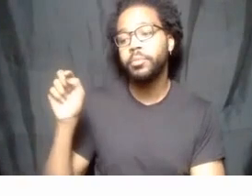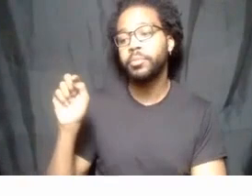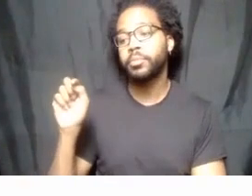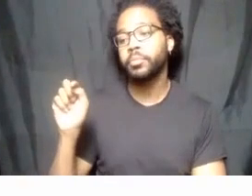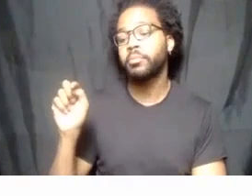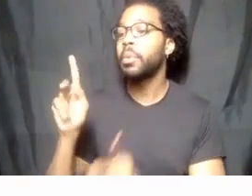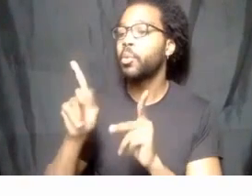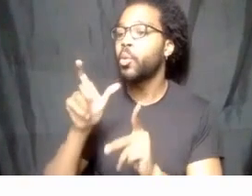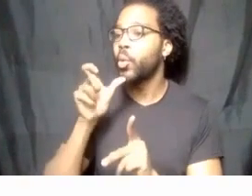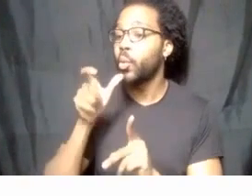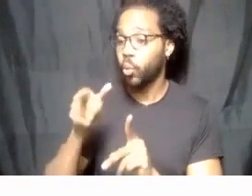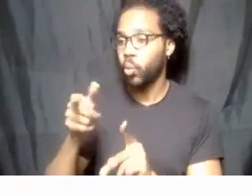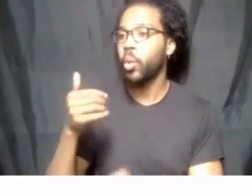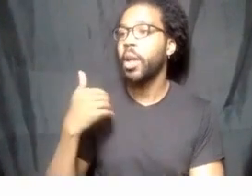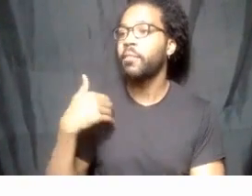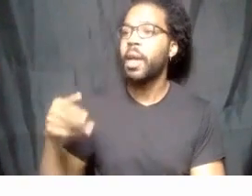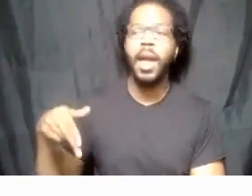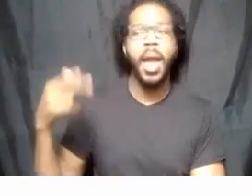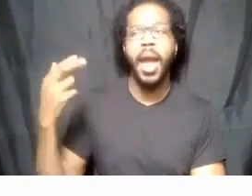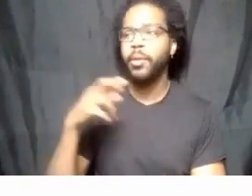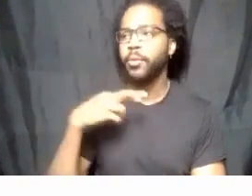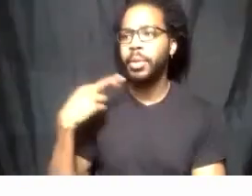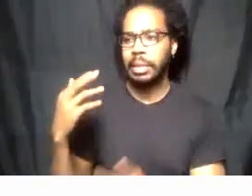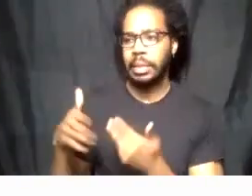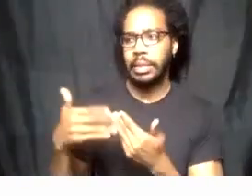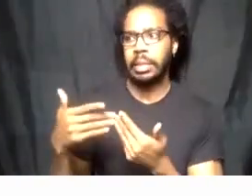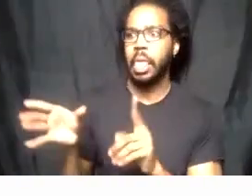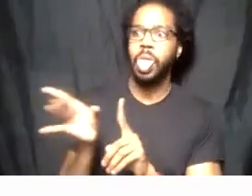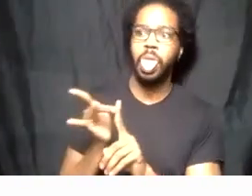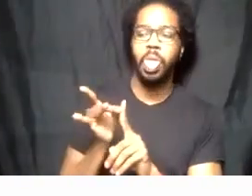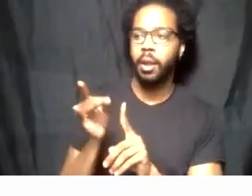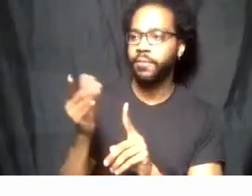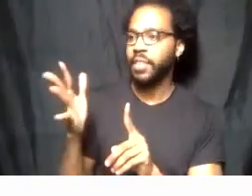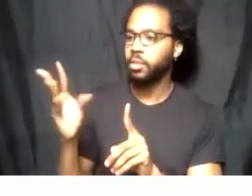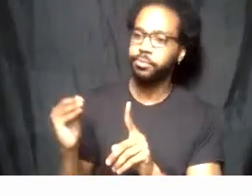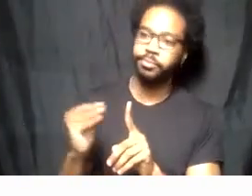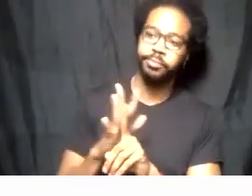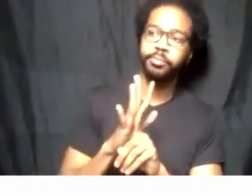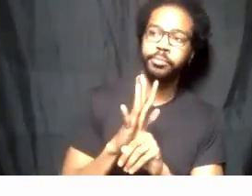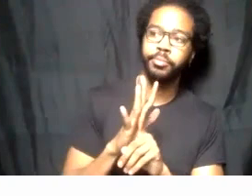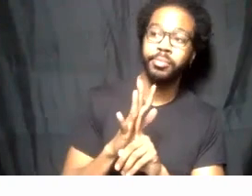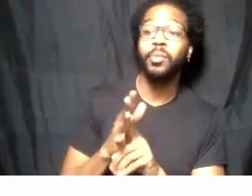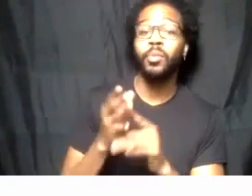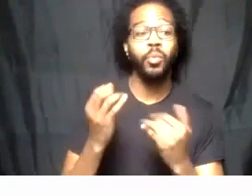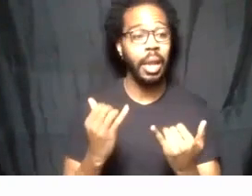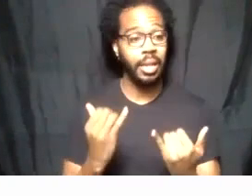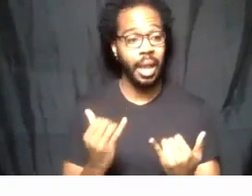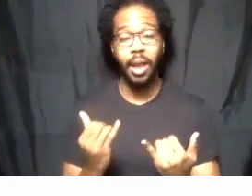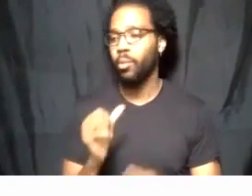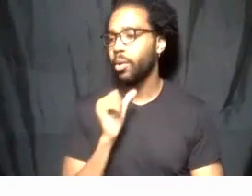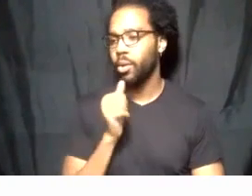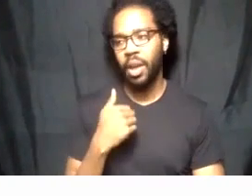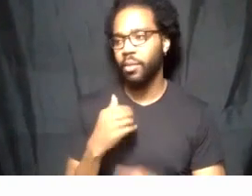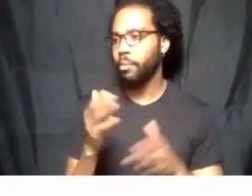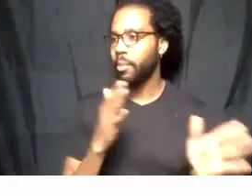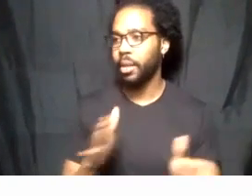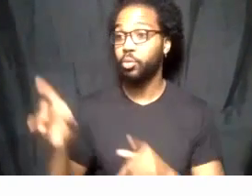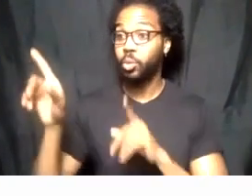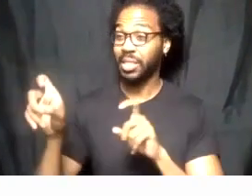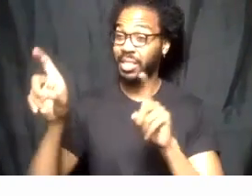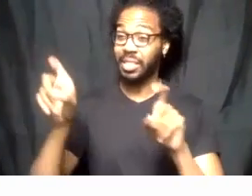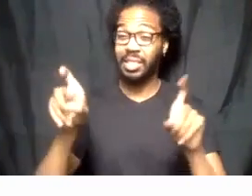people who are at high risk who have had an exposure. There is not at this time any plan to test